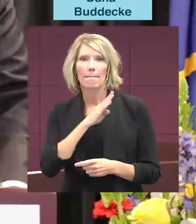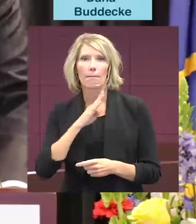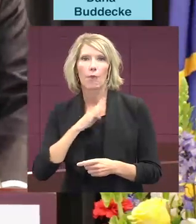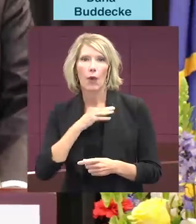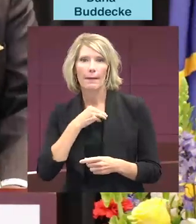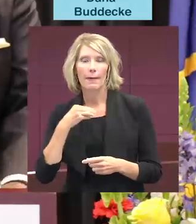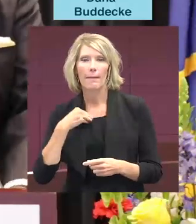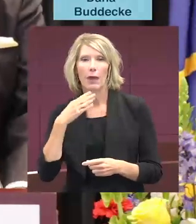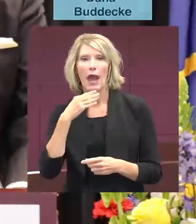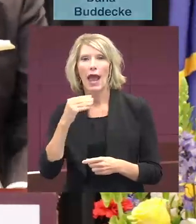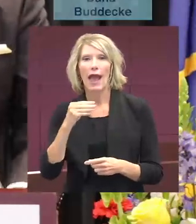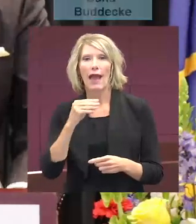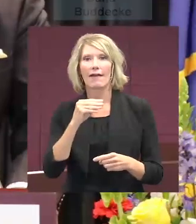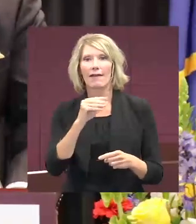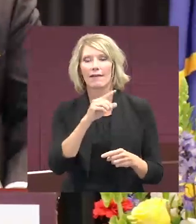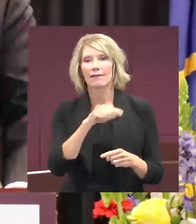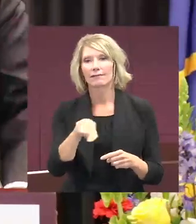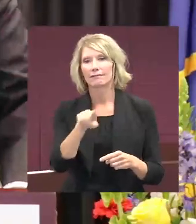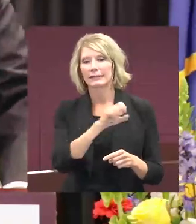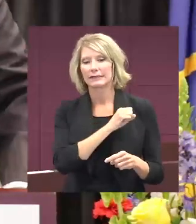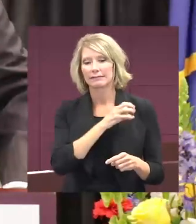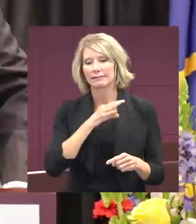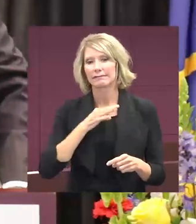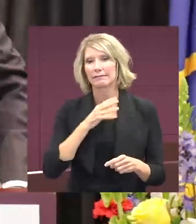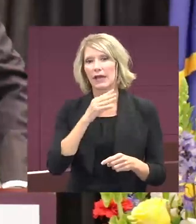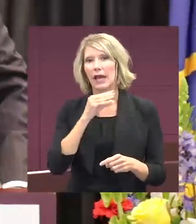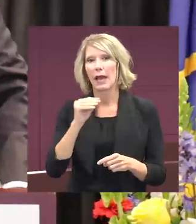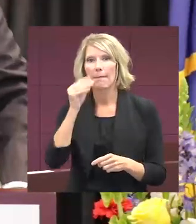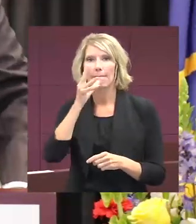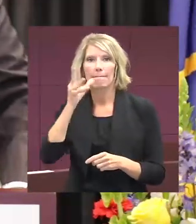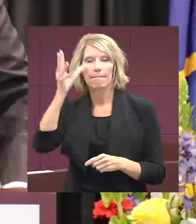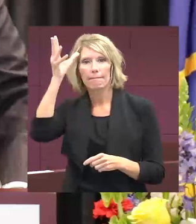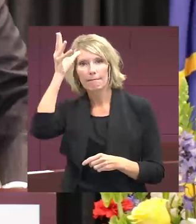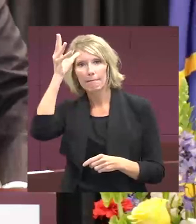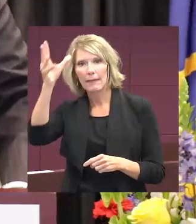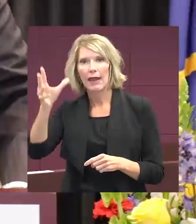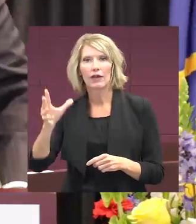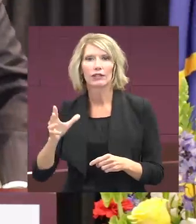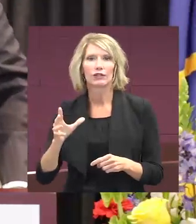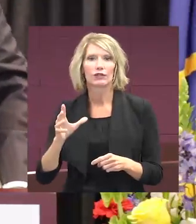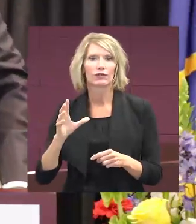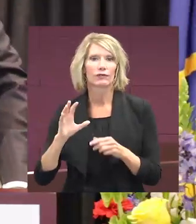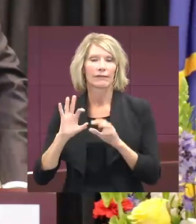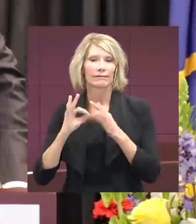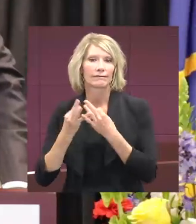administrators, faculty, parents, guardian, relatives, and friends.